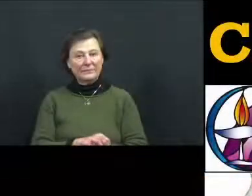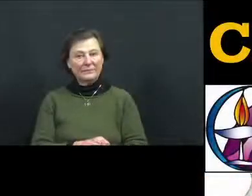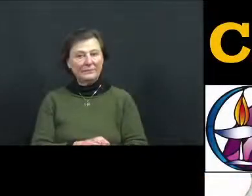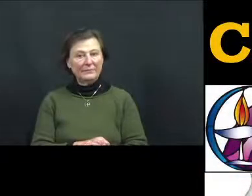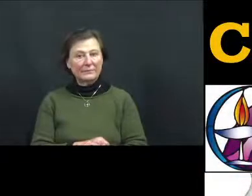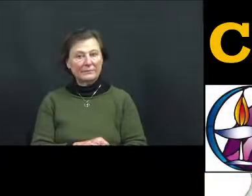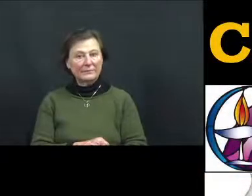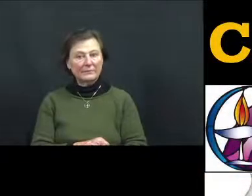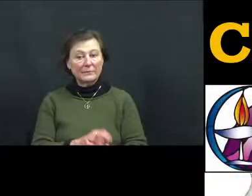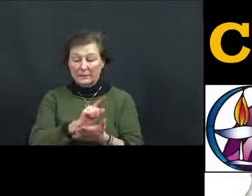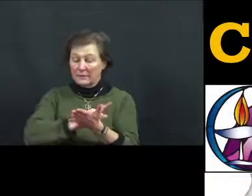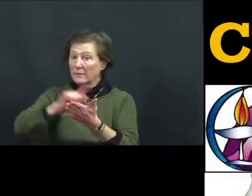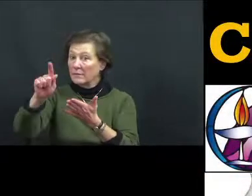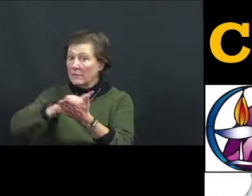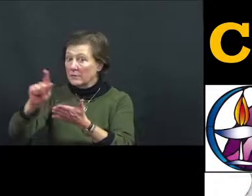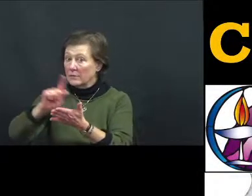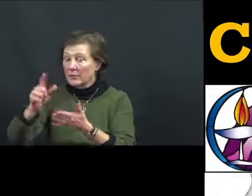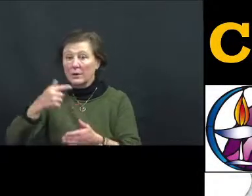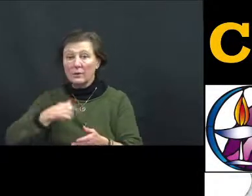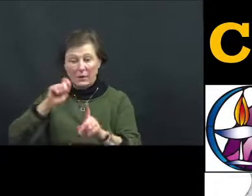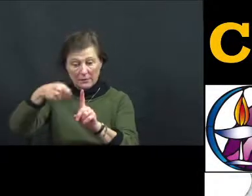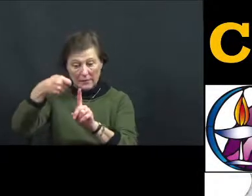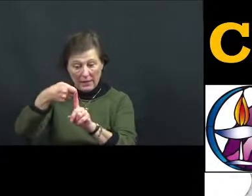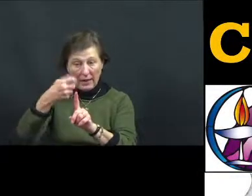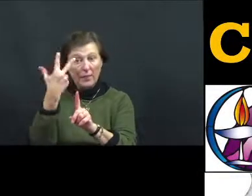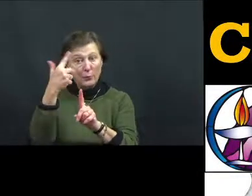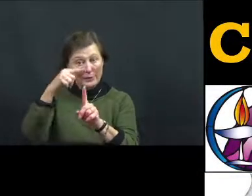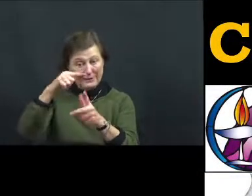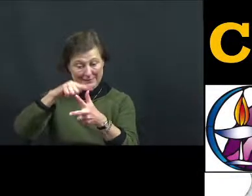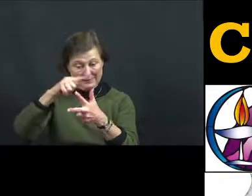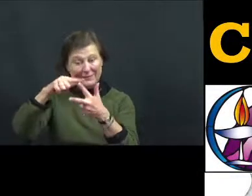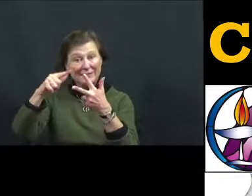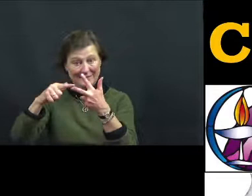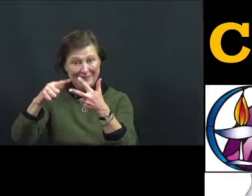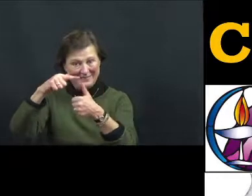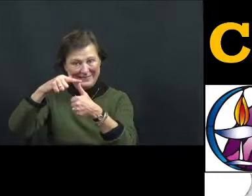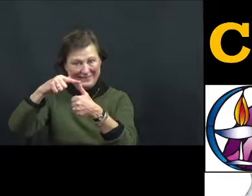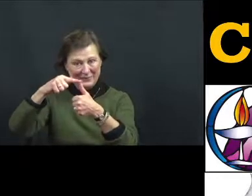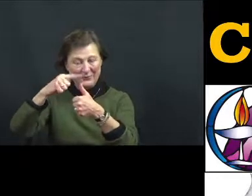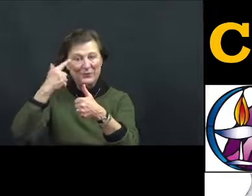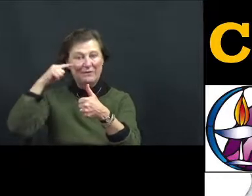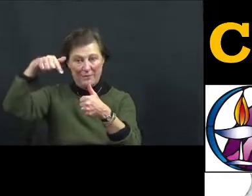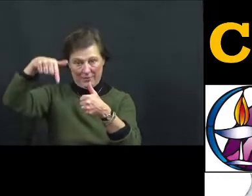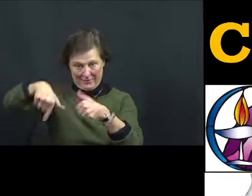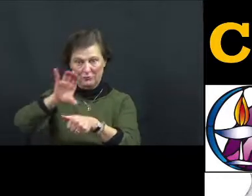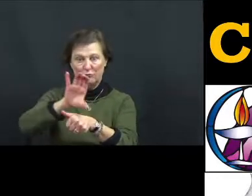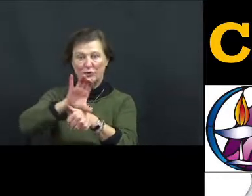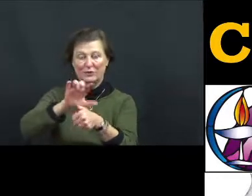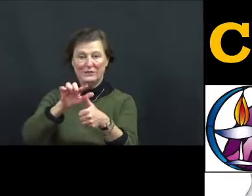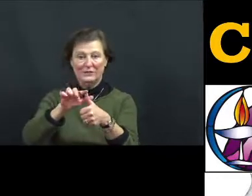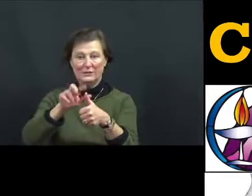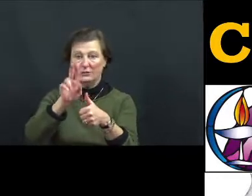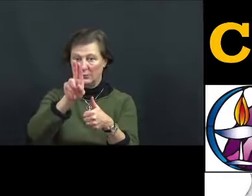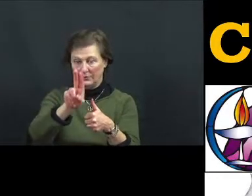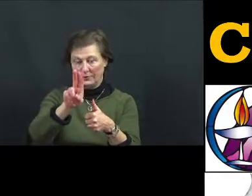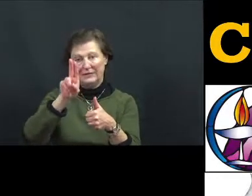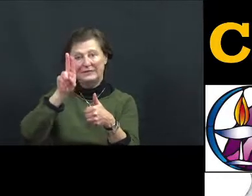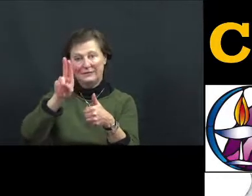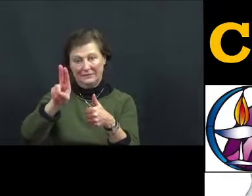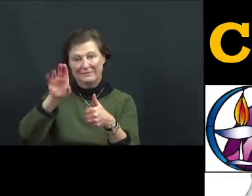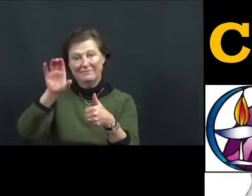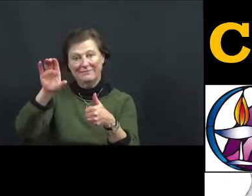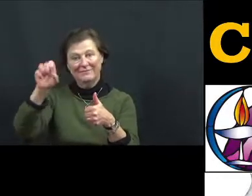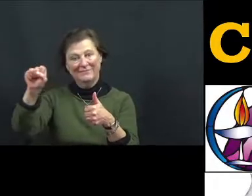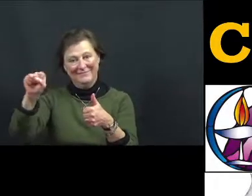Each week, we light 3 chalices. The first is for this congregation, the Unitarian